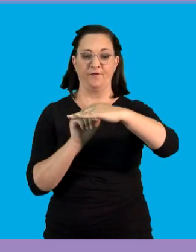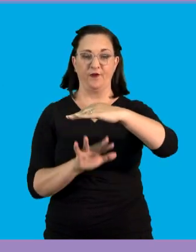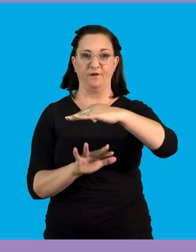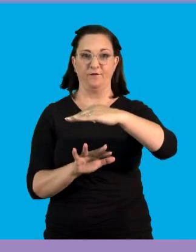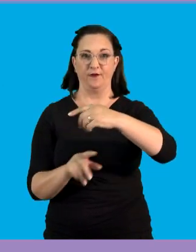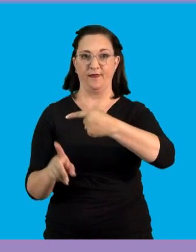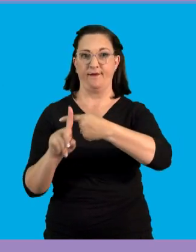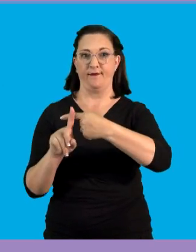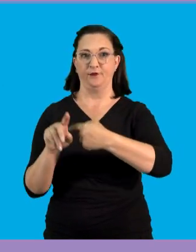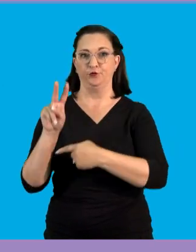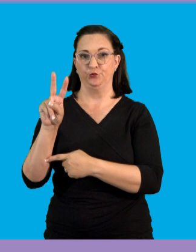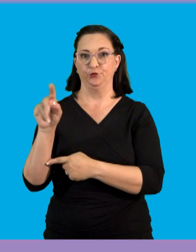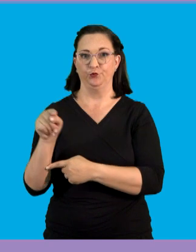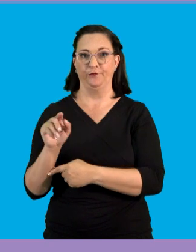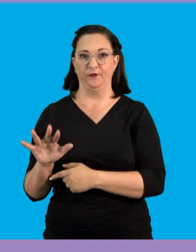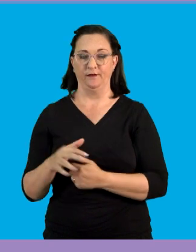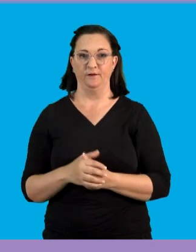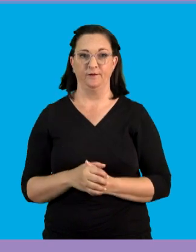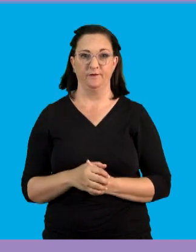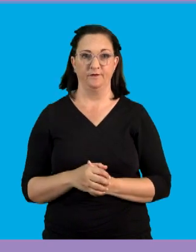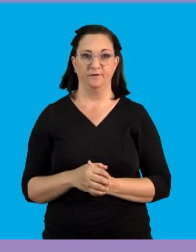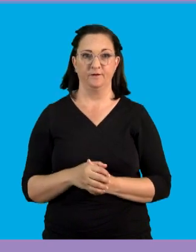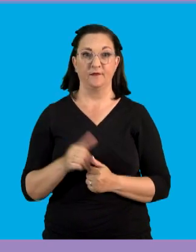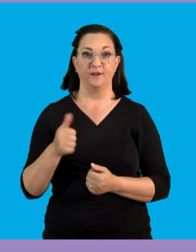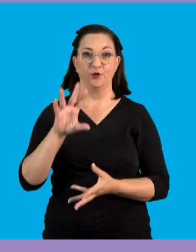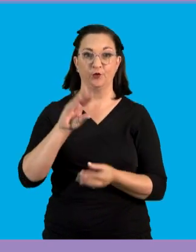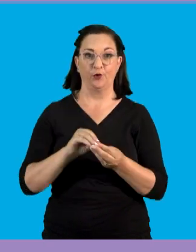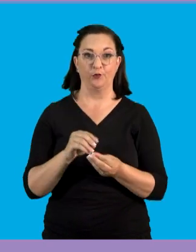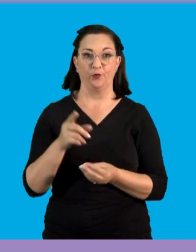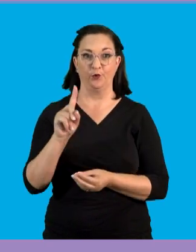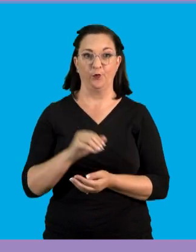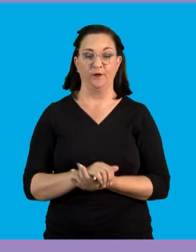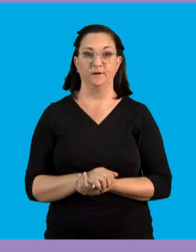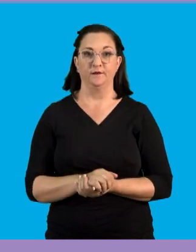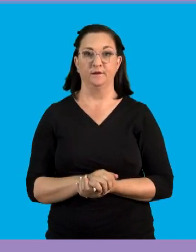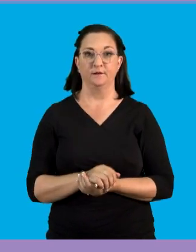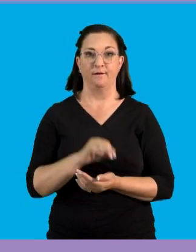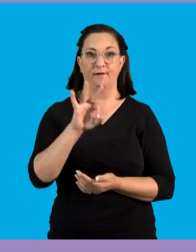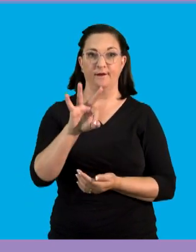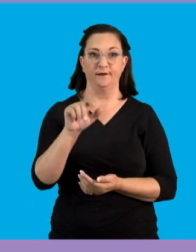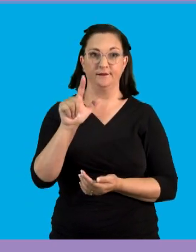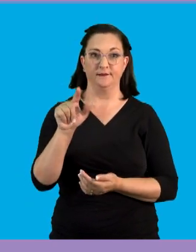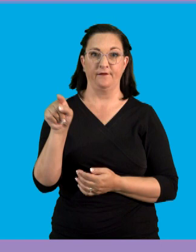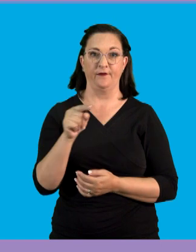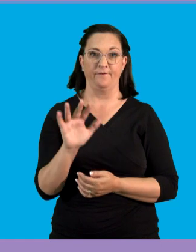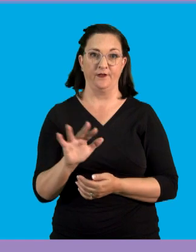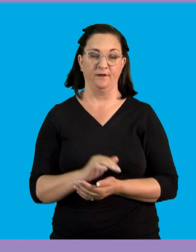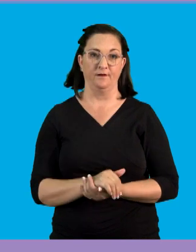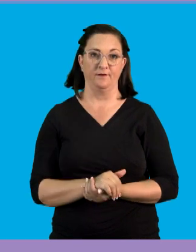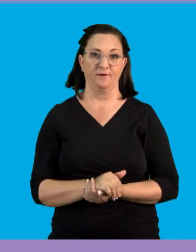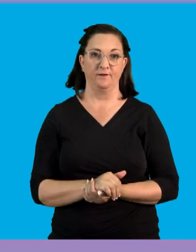and we are adding 2 more fifths. That will give us a total of 37